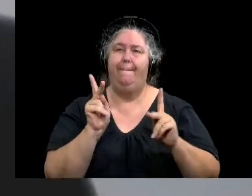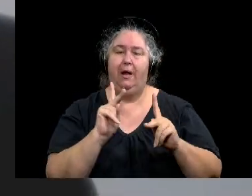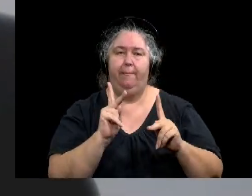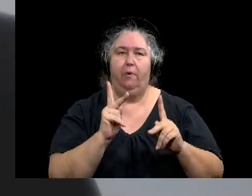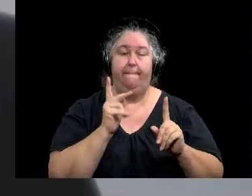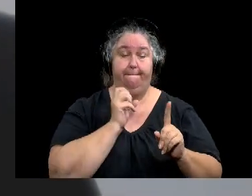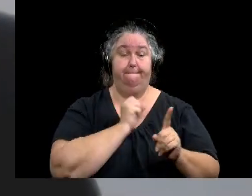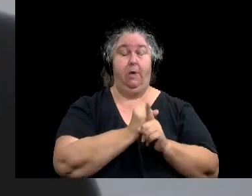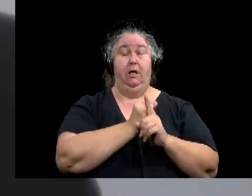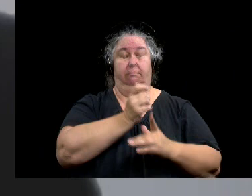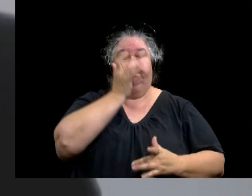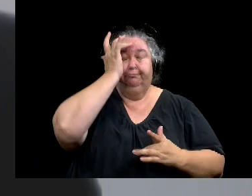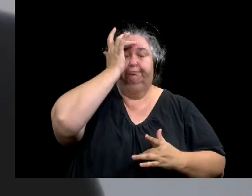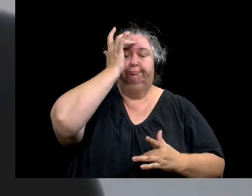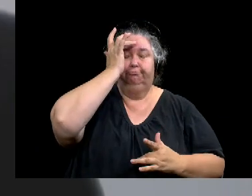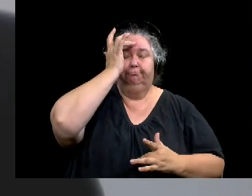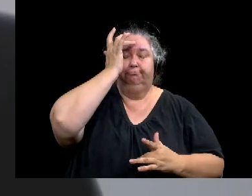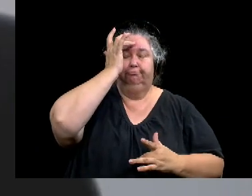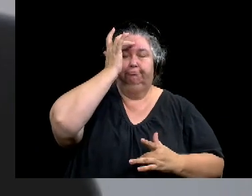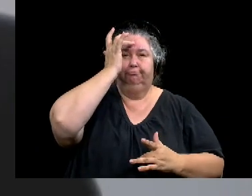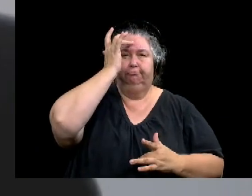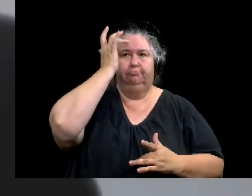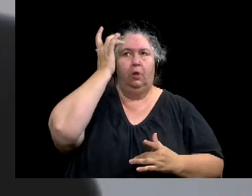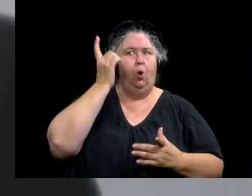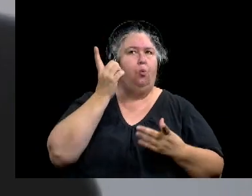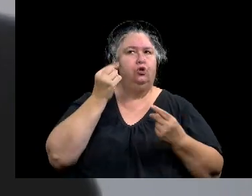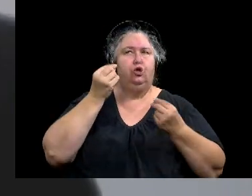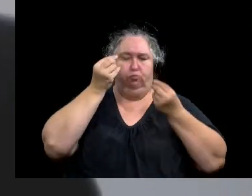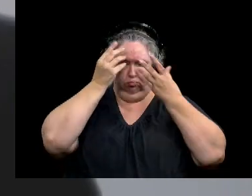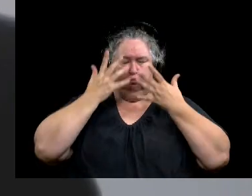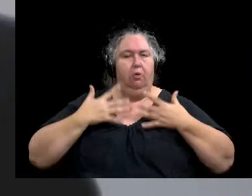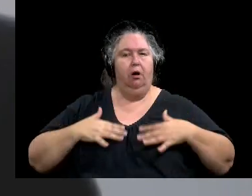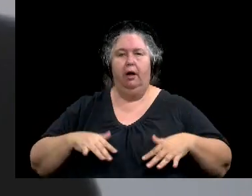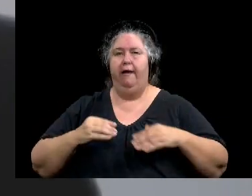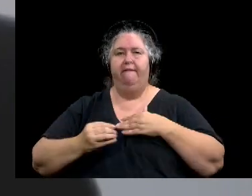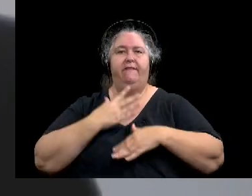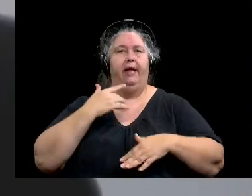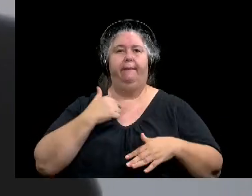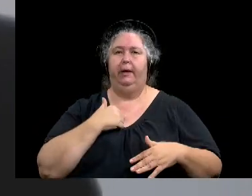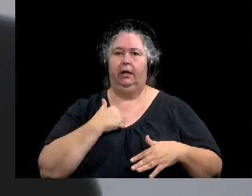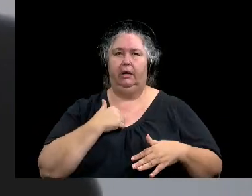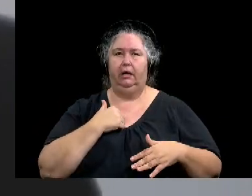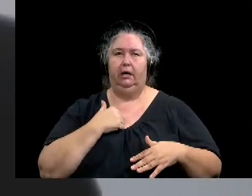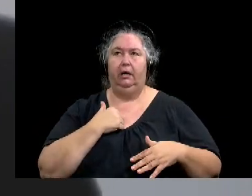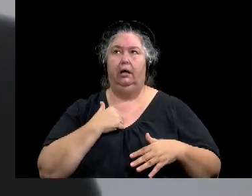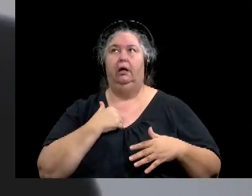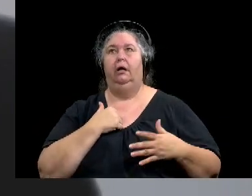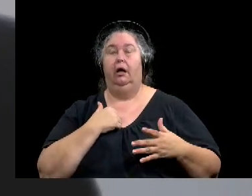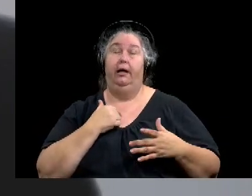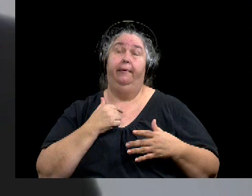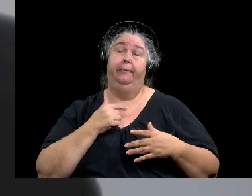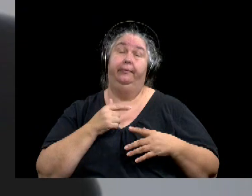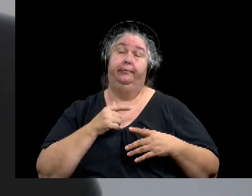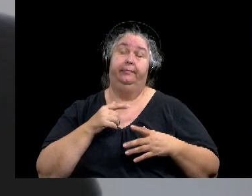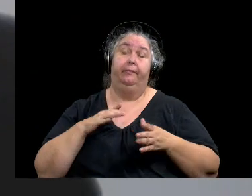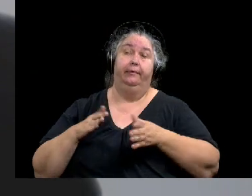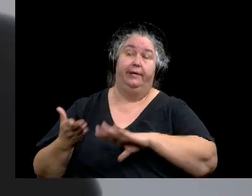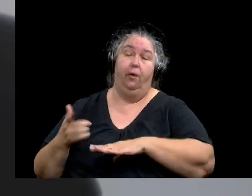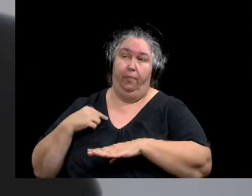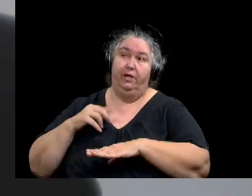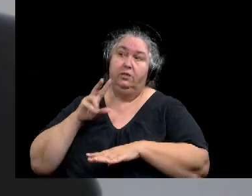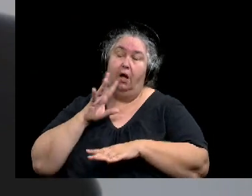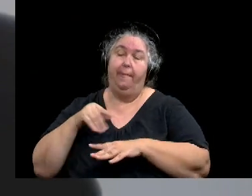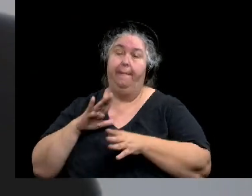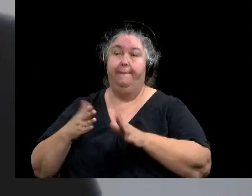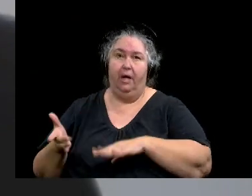illness, what does it do to them? How does it affect them besides, of course, taking lives? We focus on those mortality numbers because